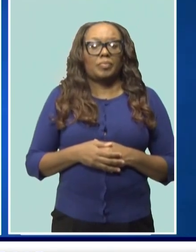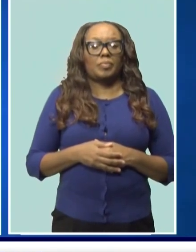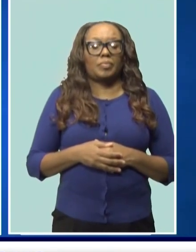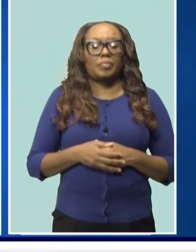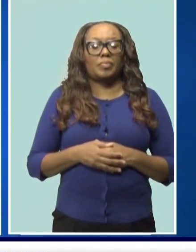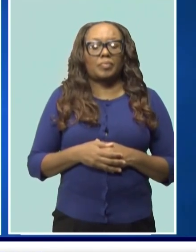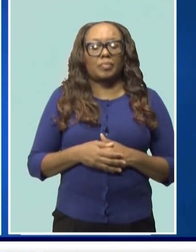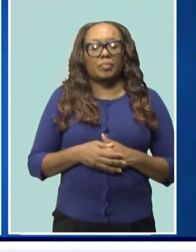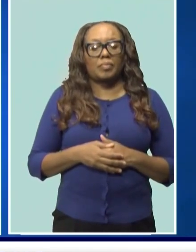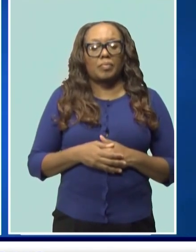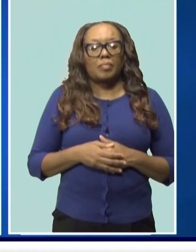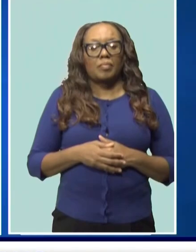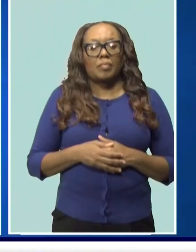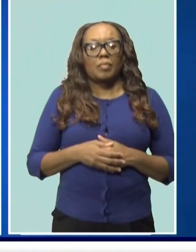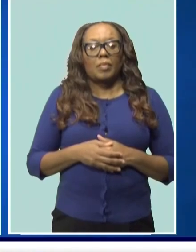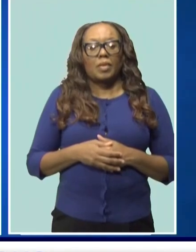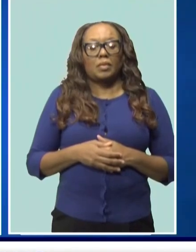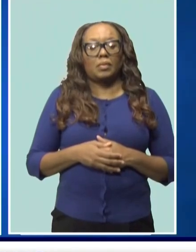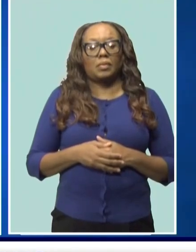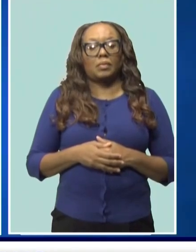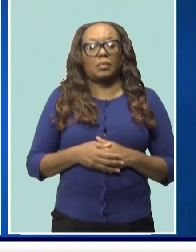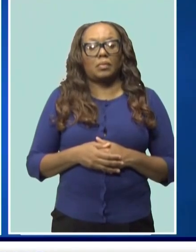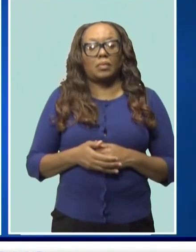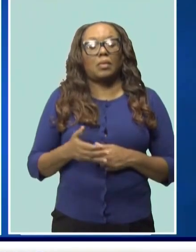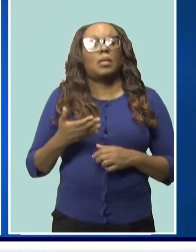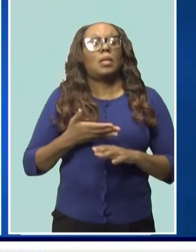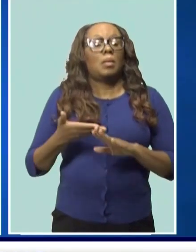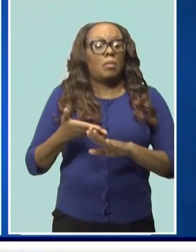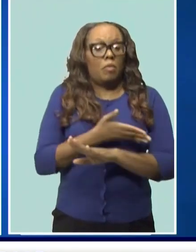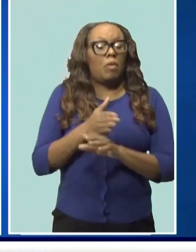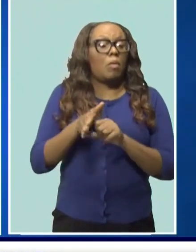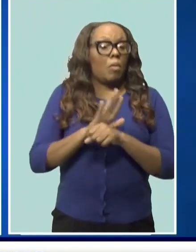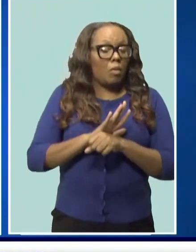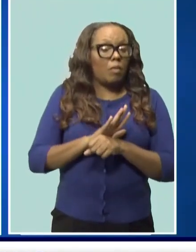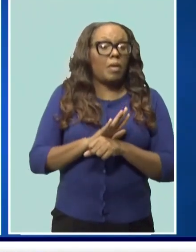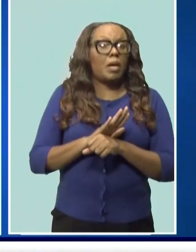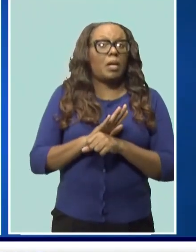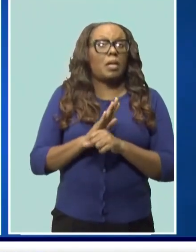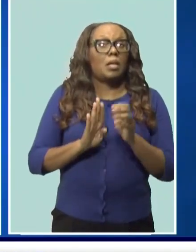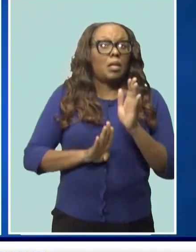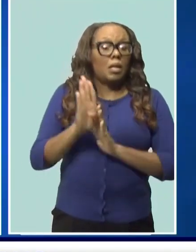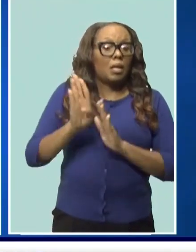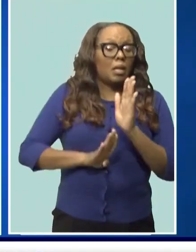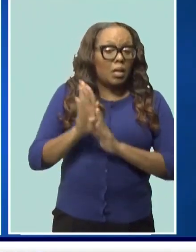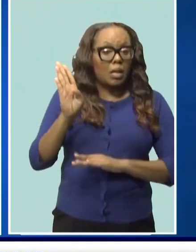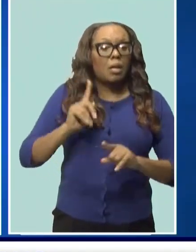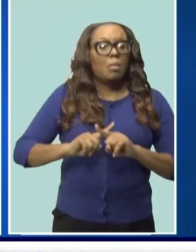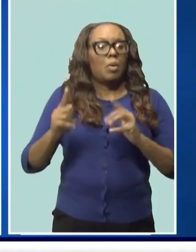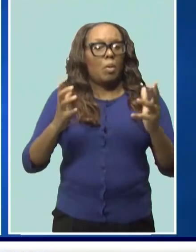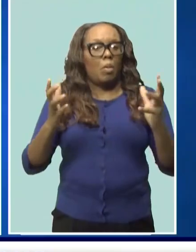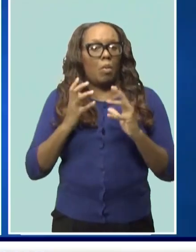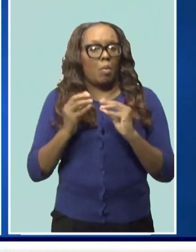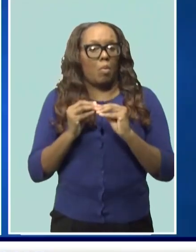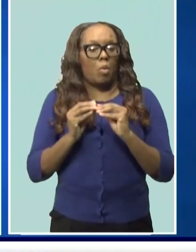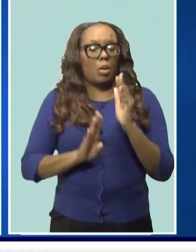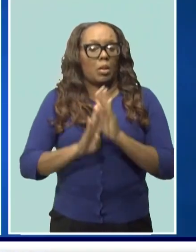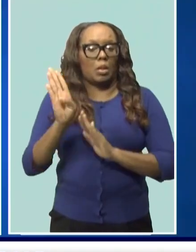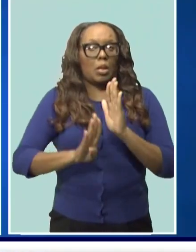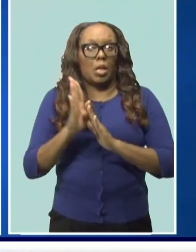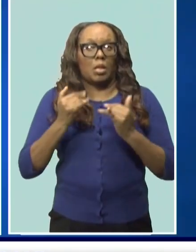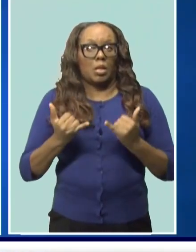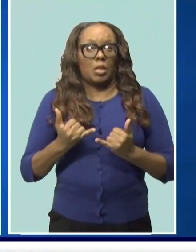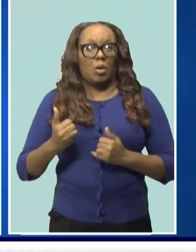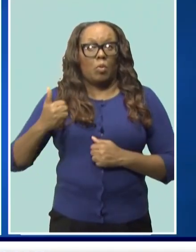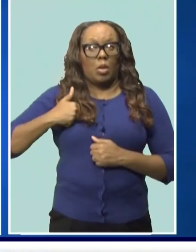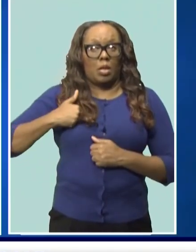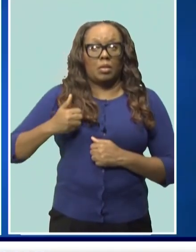a pre-COVID performance picture is being seen for the industry with growth in the Canadian and Caribbean markets. So overall, we're doing